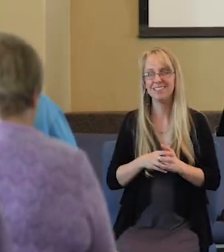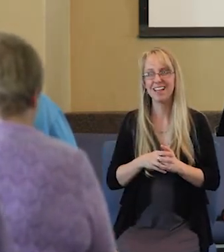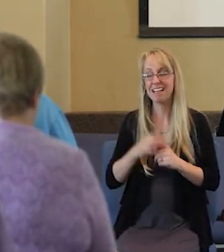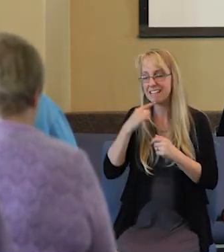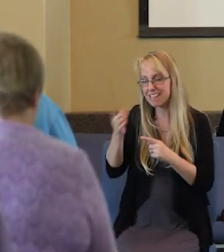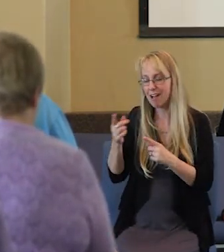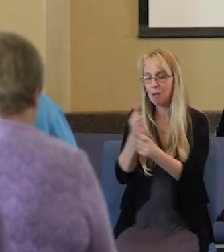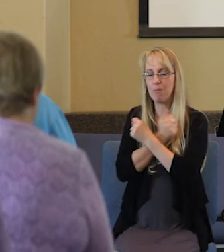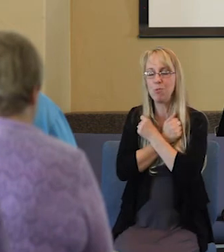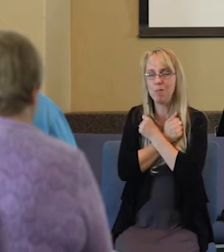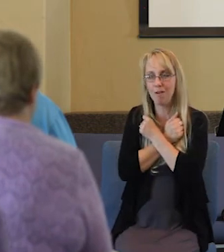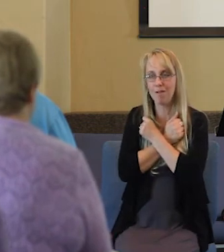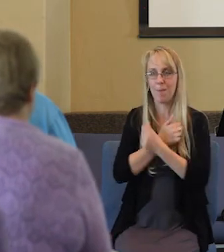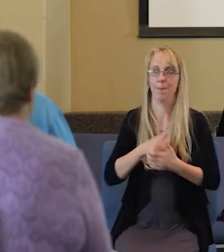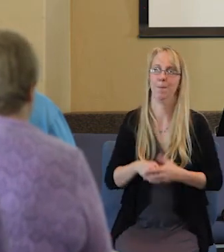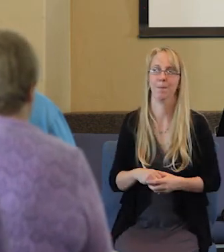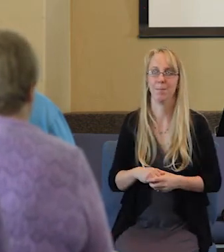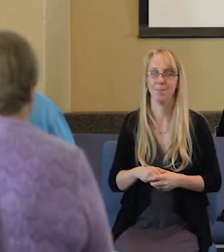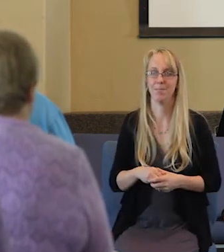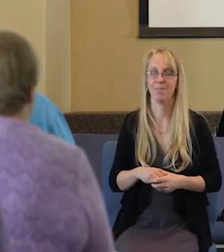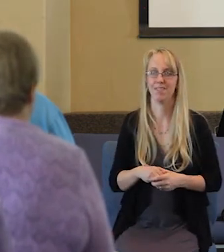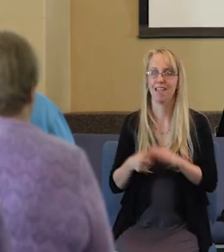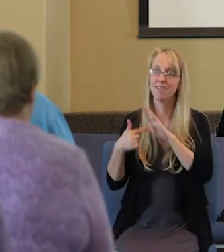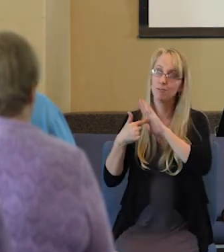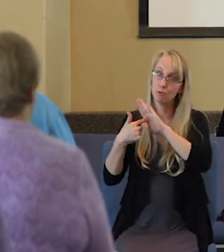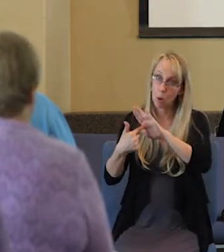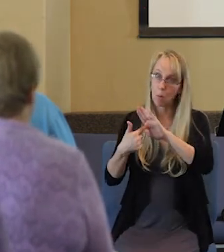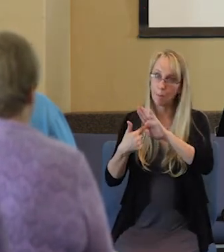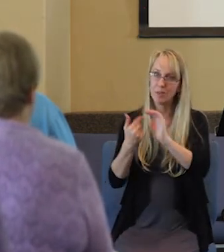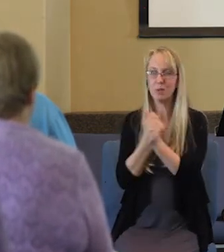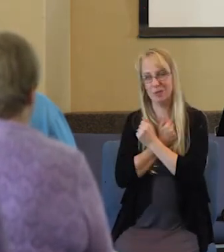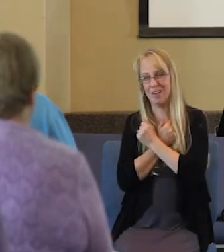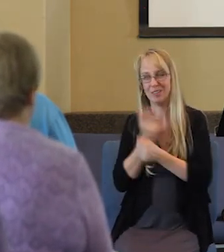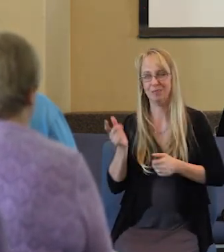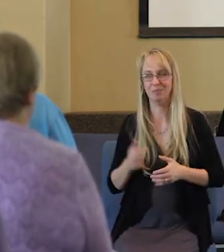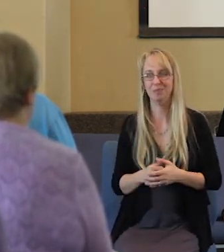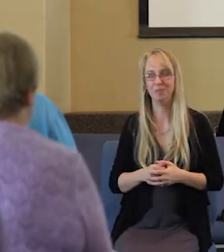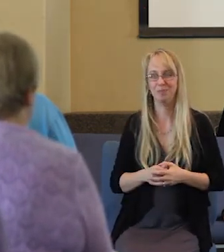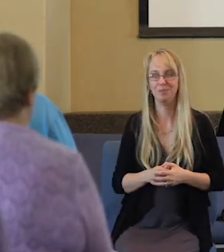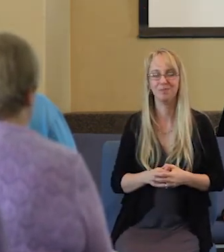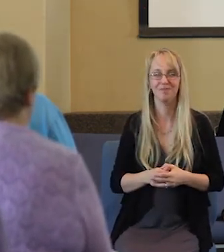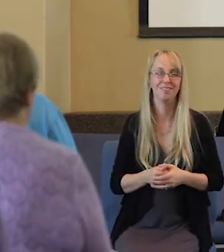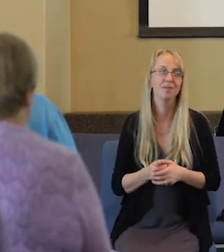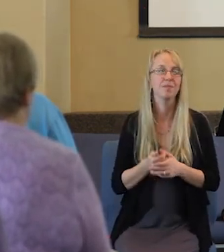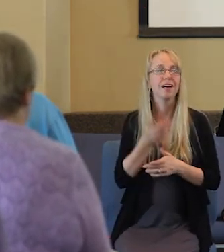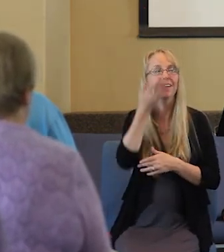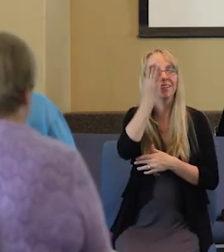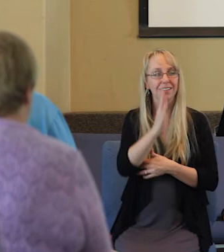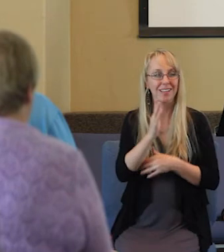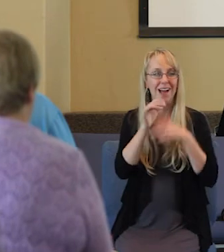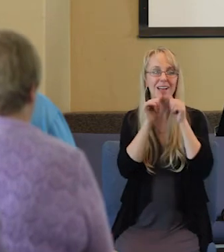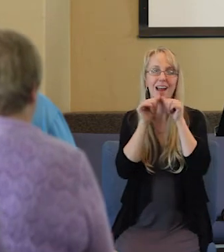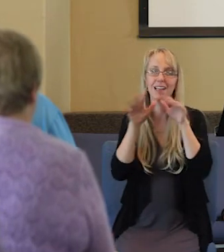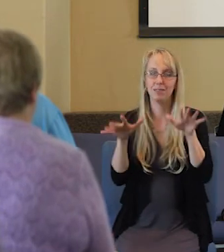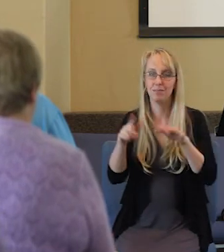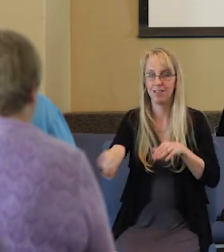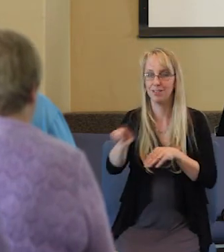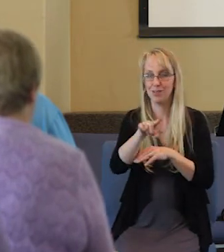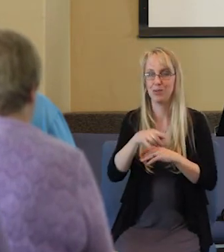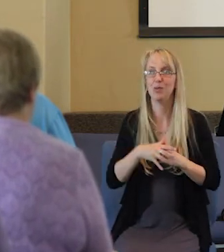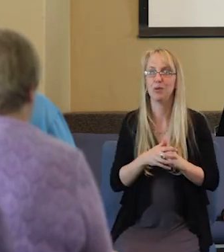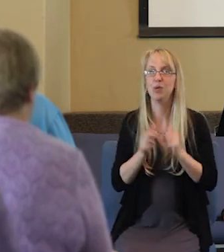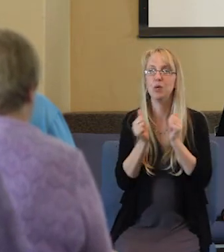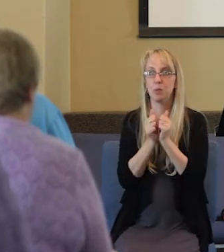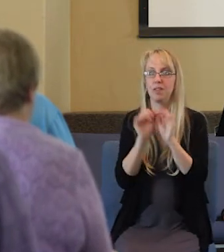them, and then show them you love them. Because God has blessed you with the